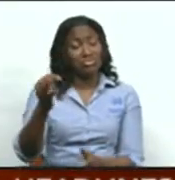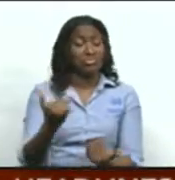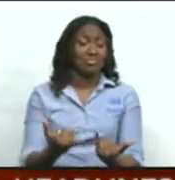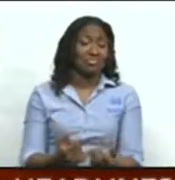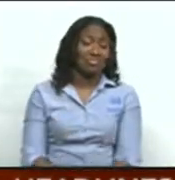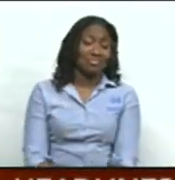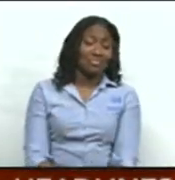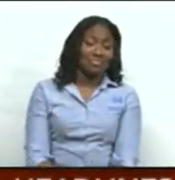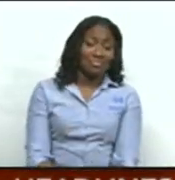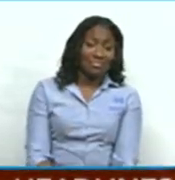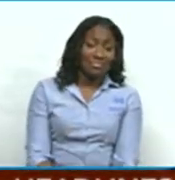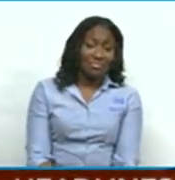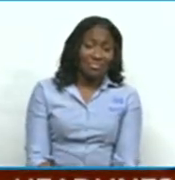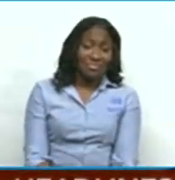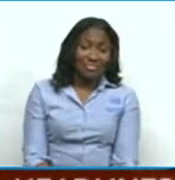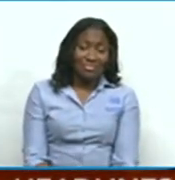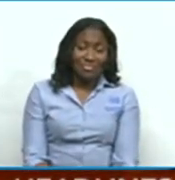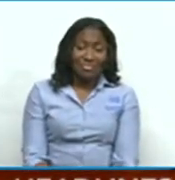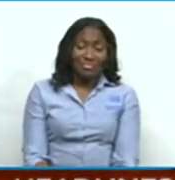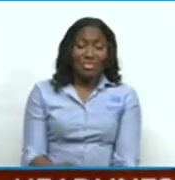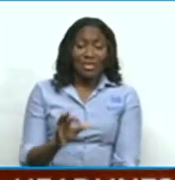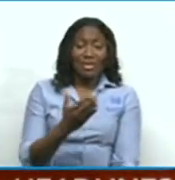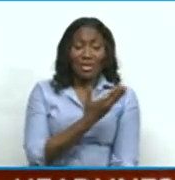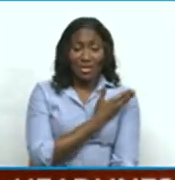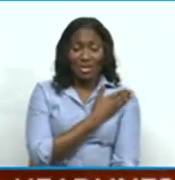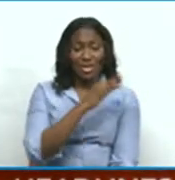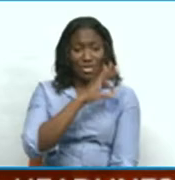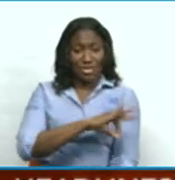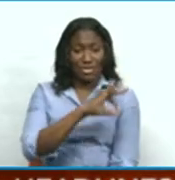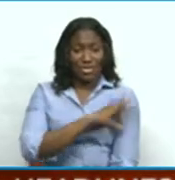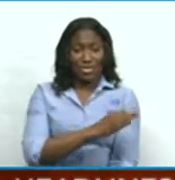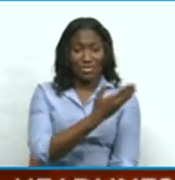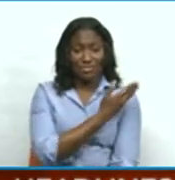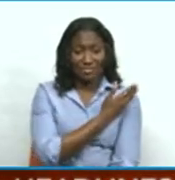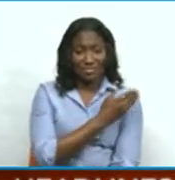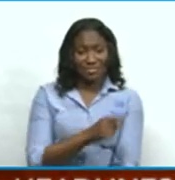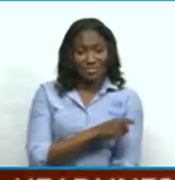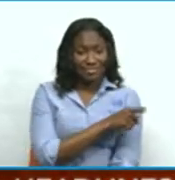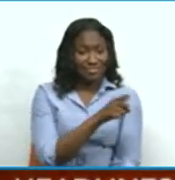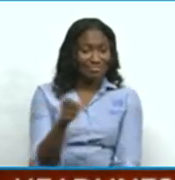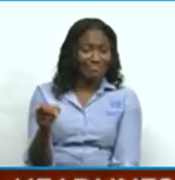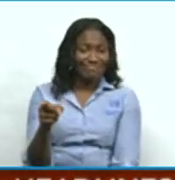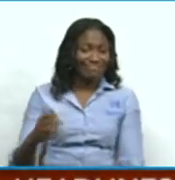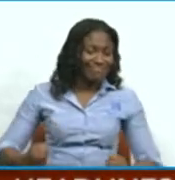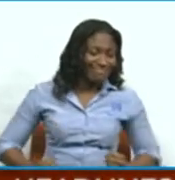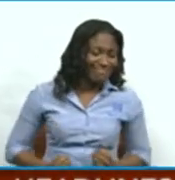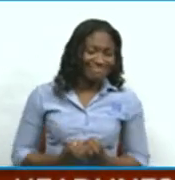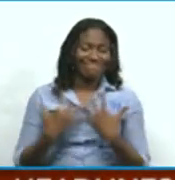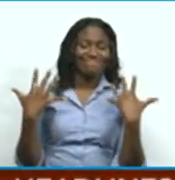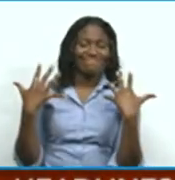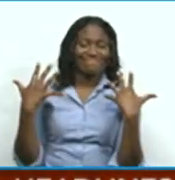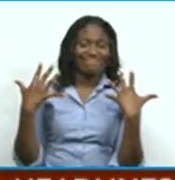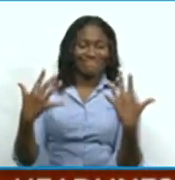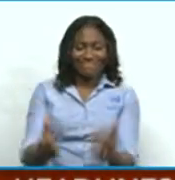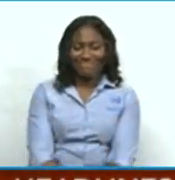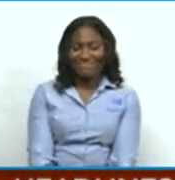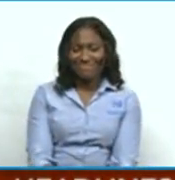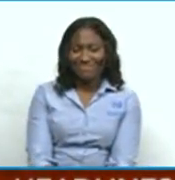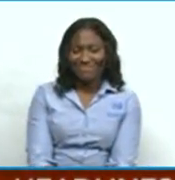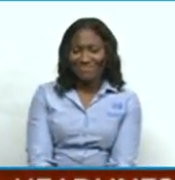Haynes, CNC3 News. Rediscover Flow at discoverflow.co. Flow, inspired by